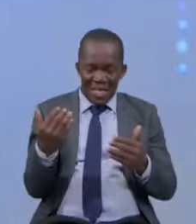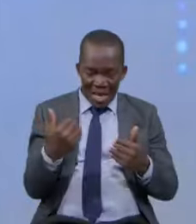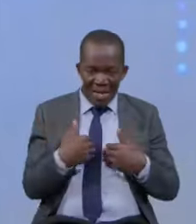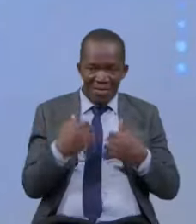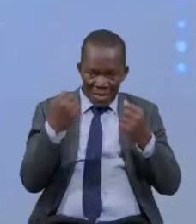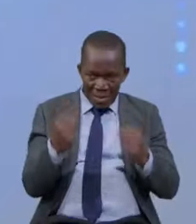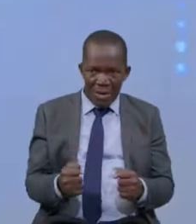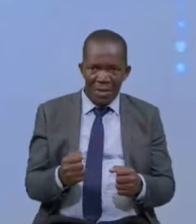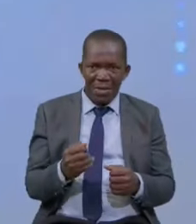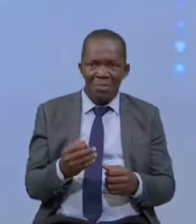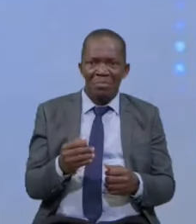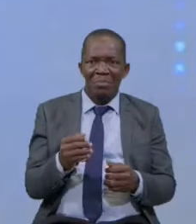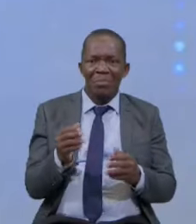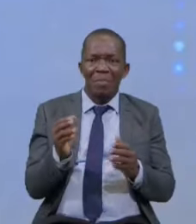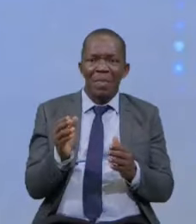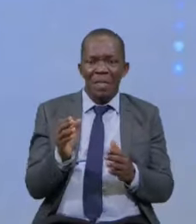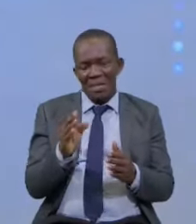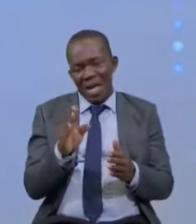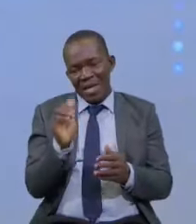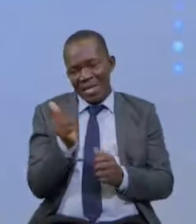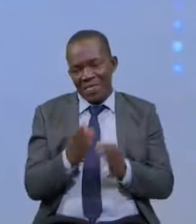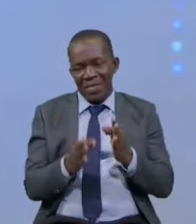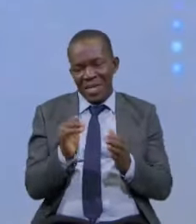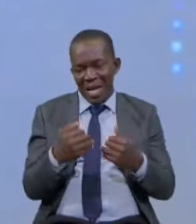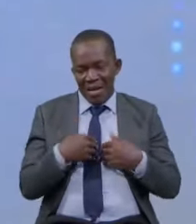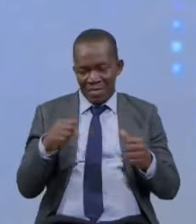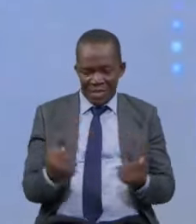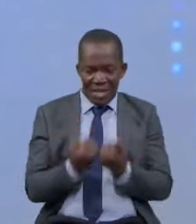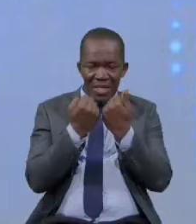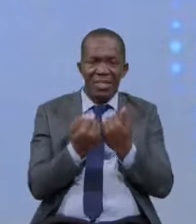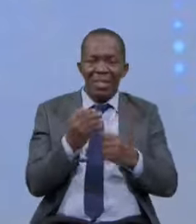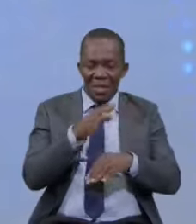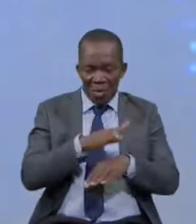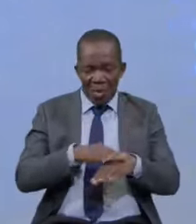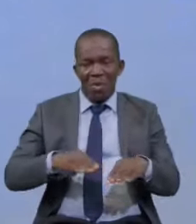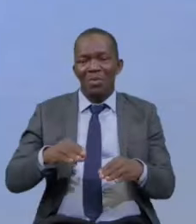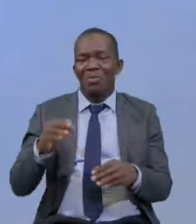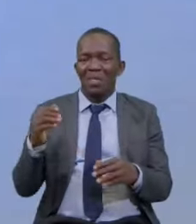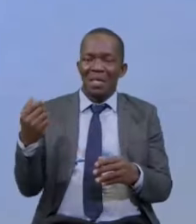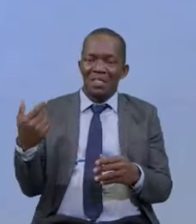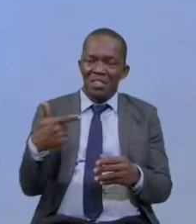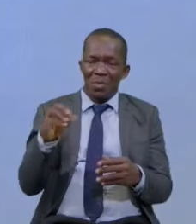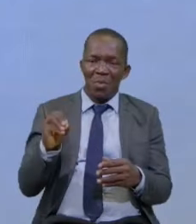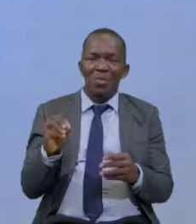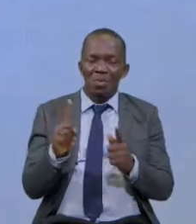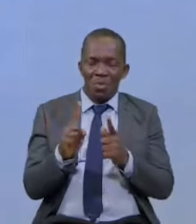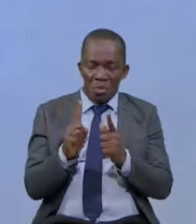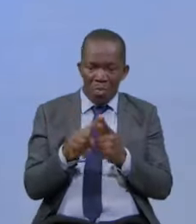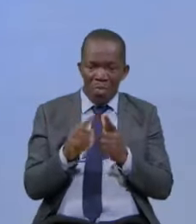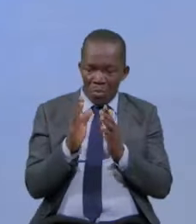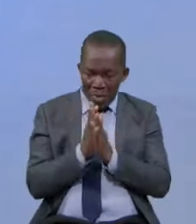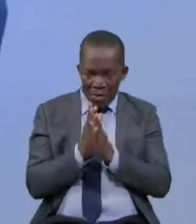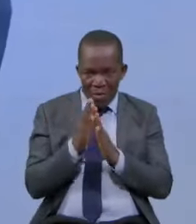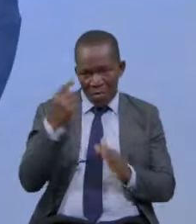general superintendent. How about the one you have? You have pain, you are not using it, you have to come to me